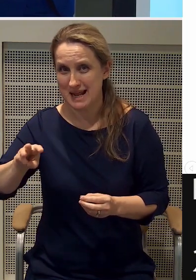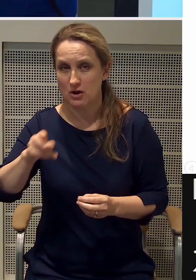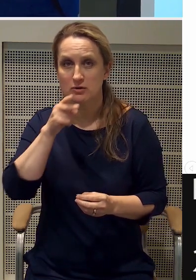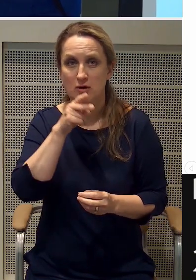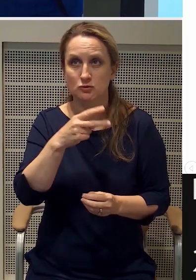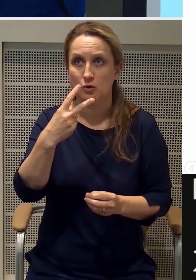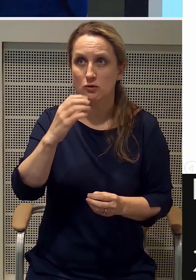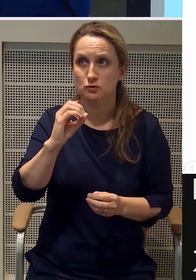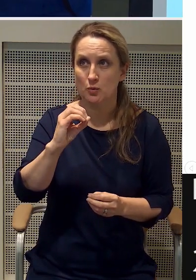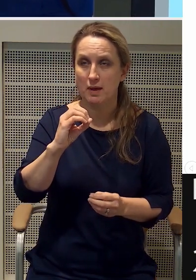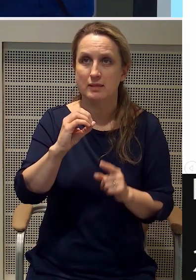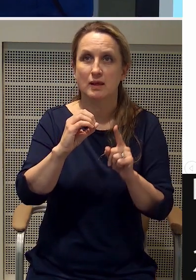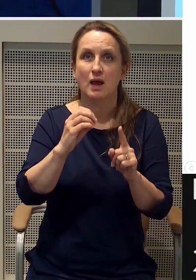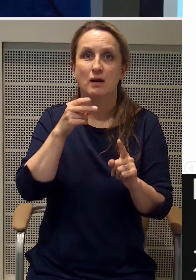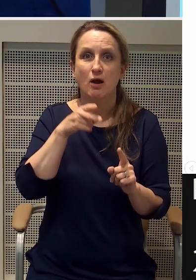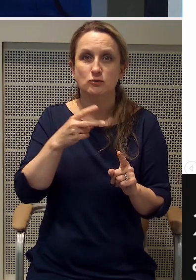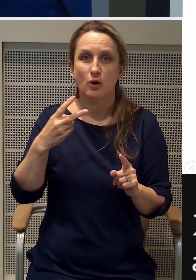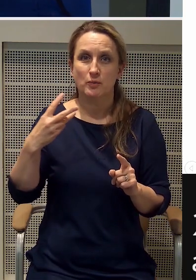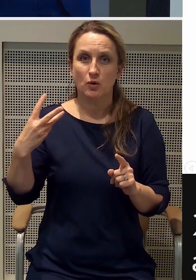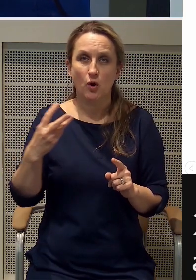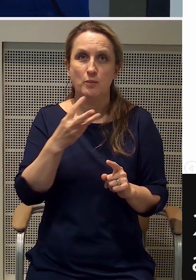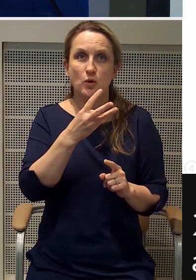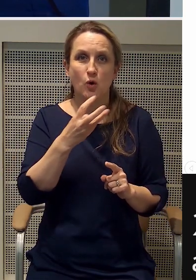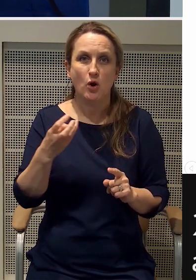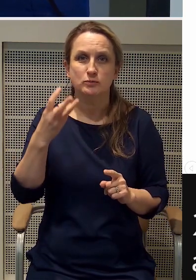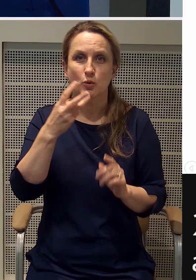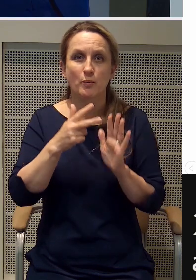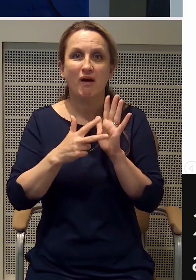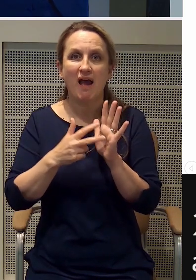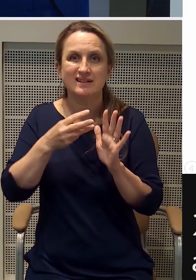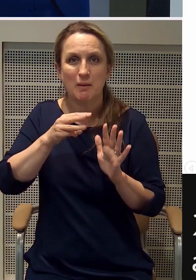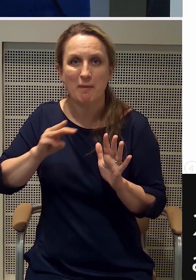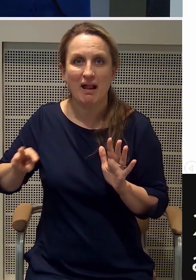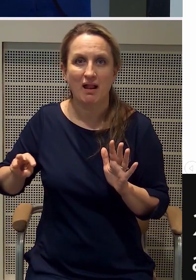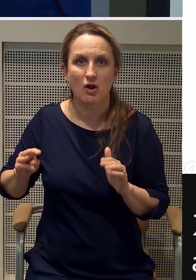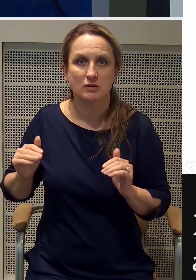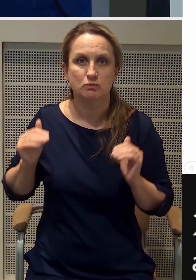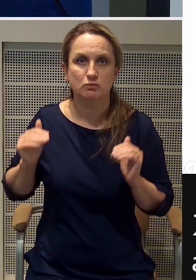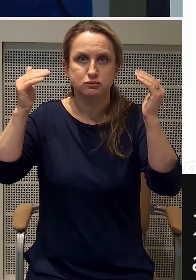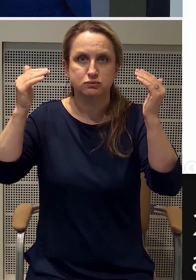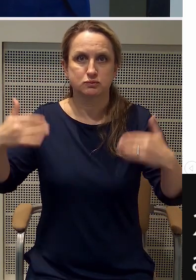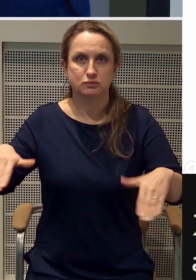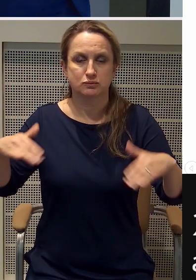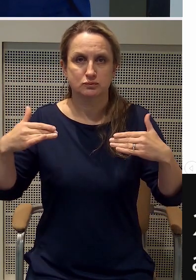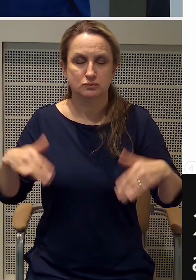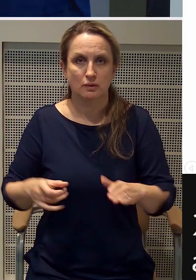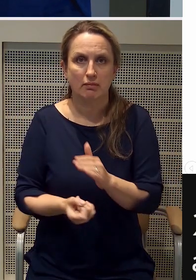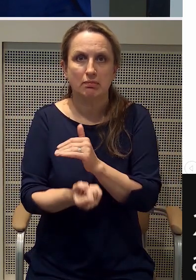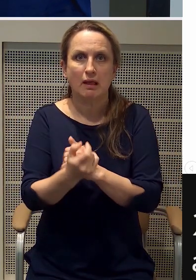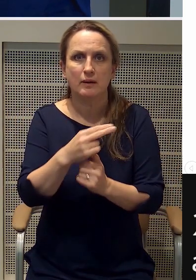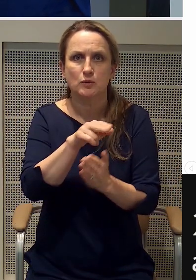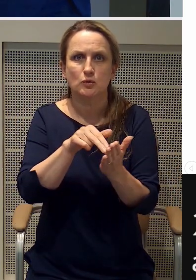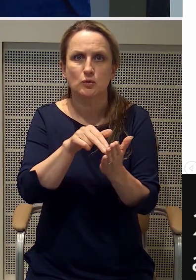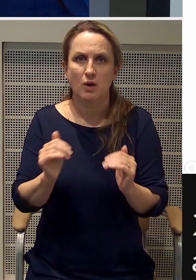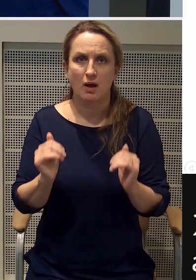You can see here the different amounts that we have spent on funding medicine, so it has increased a